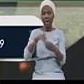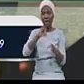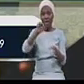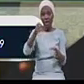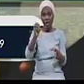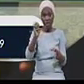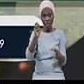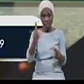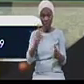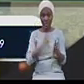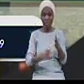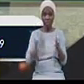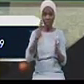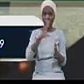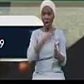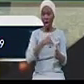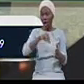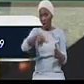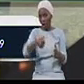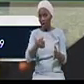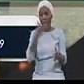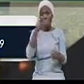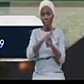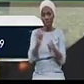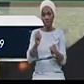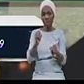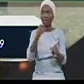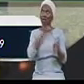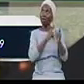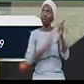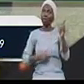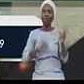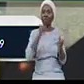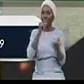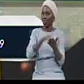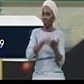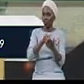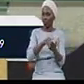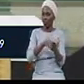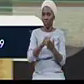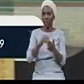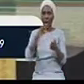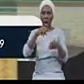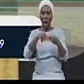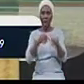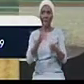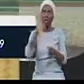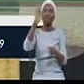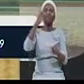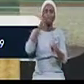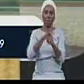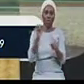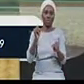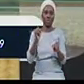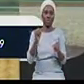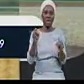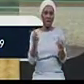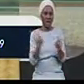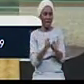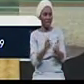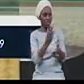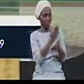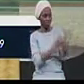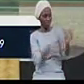too. The Lord is not slack concerning his promise, as some men count